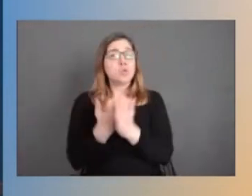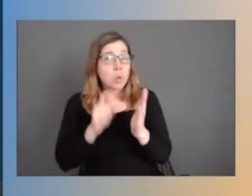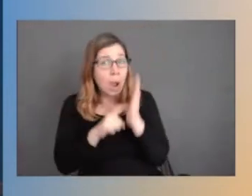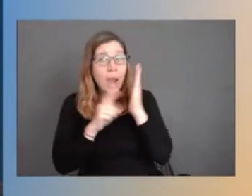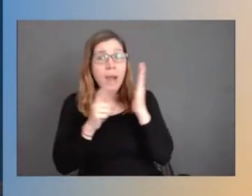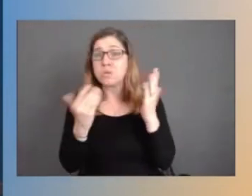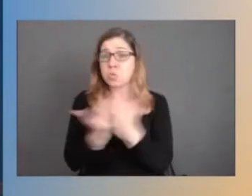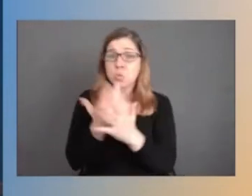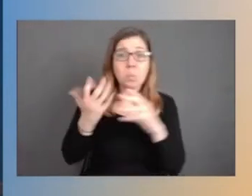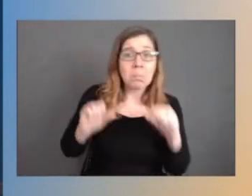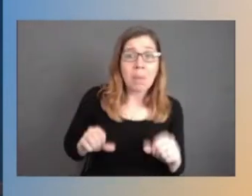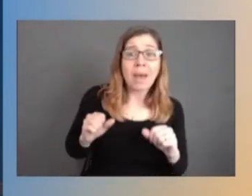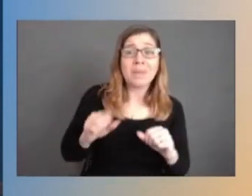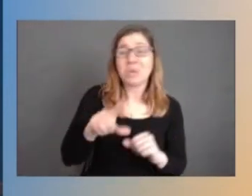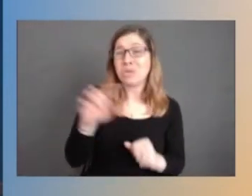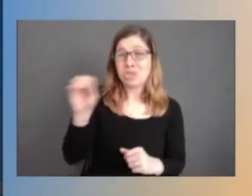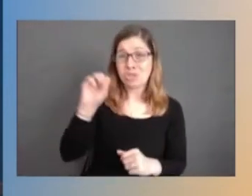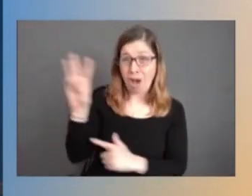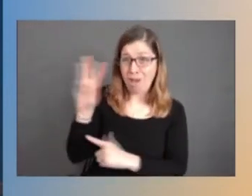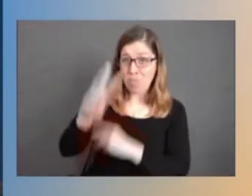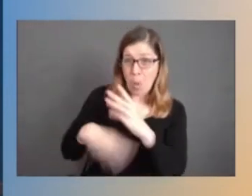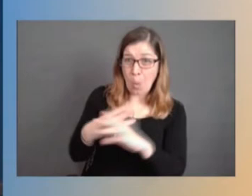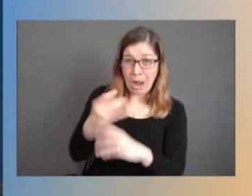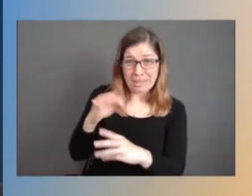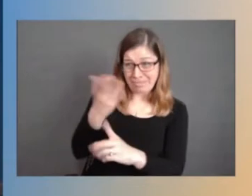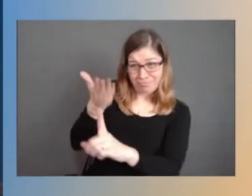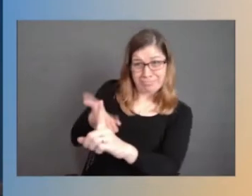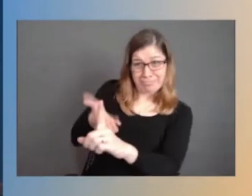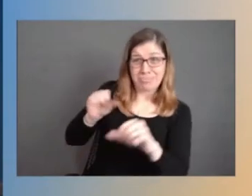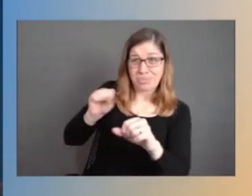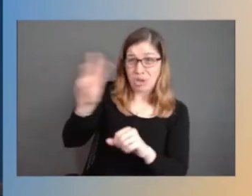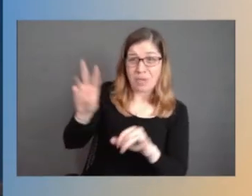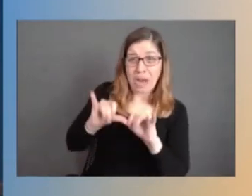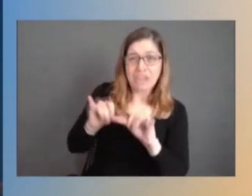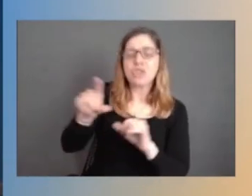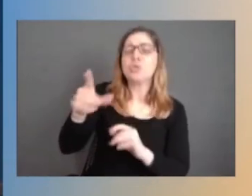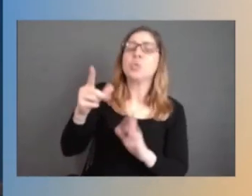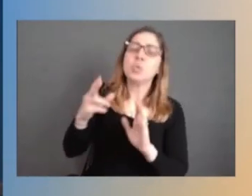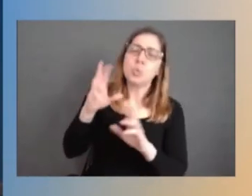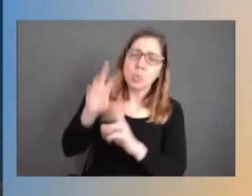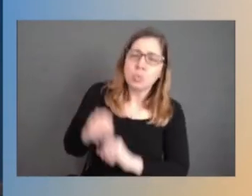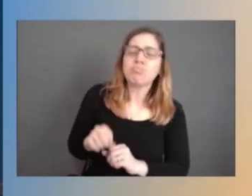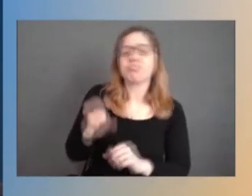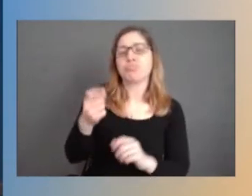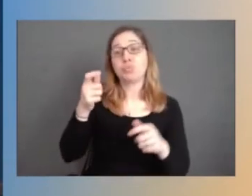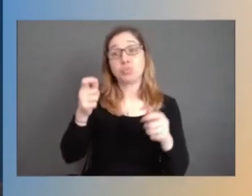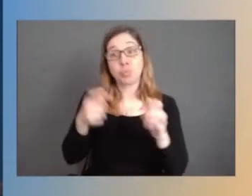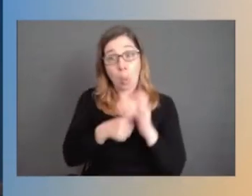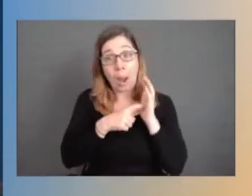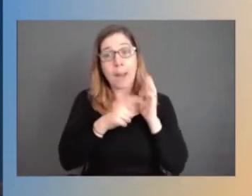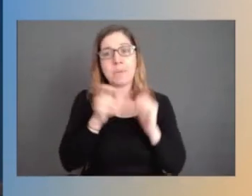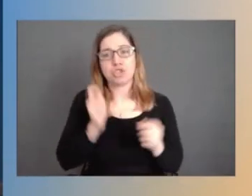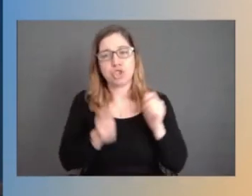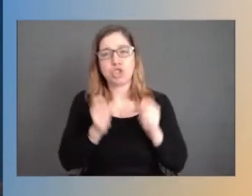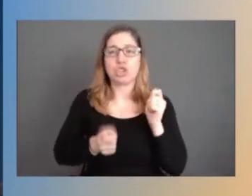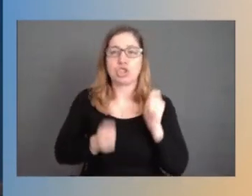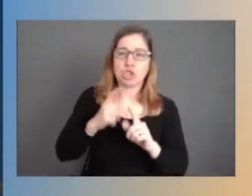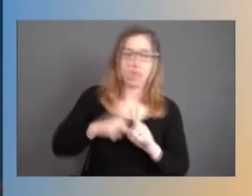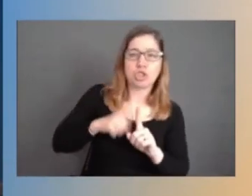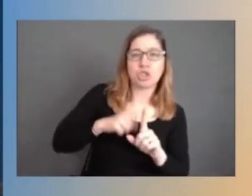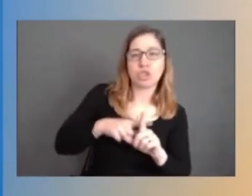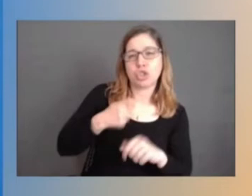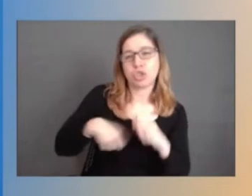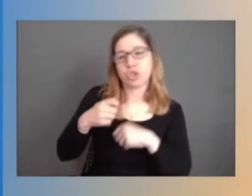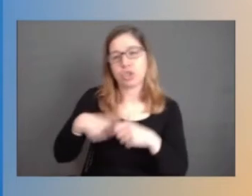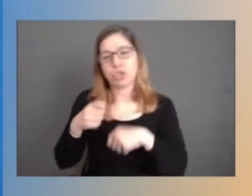about a software world, if you're a software engineer, you're used to requirements changing every like month, right? Like there's just constant churn on requirement